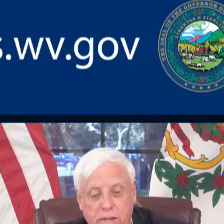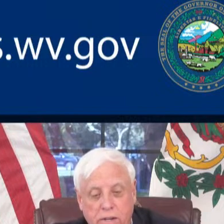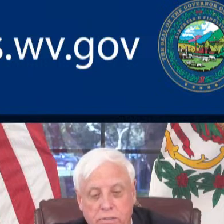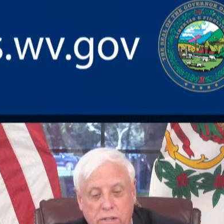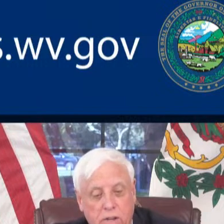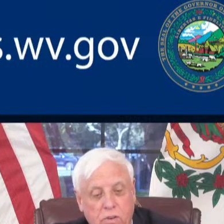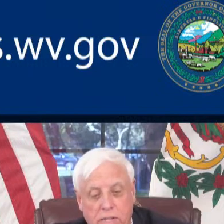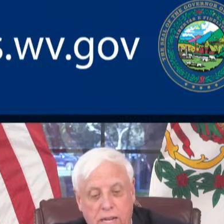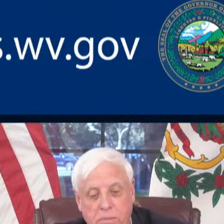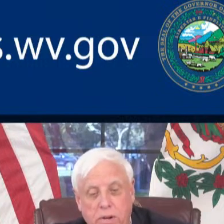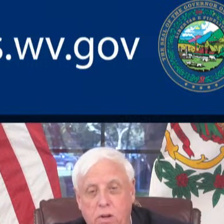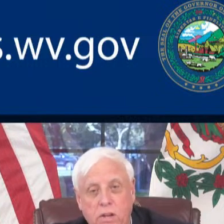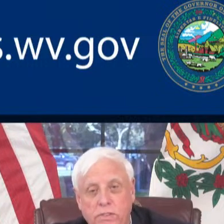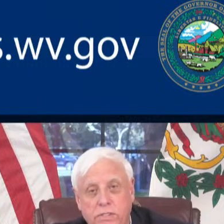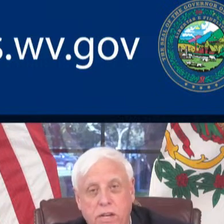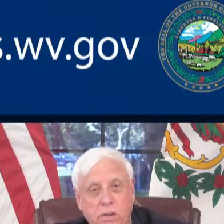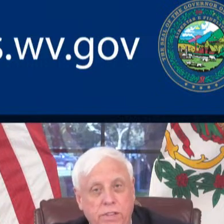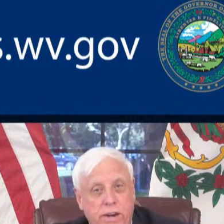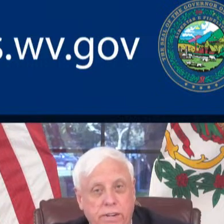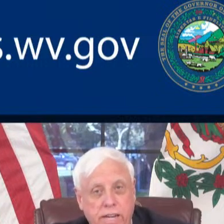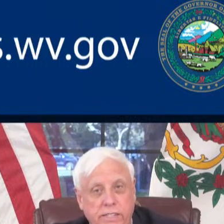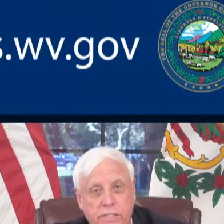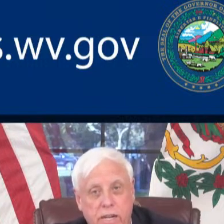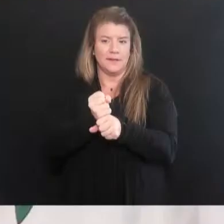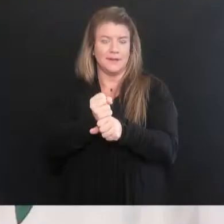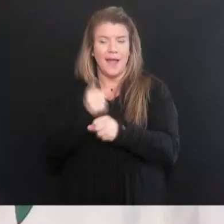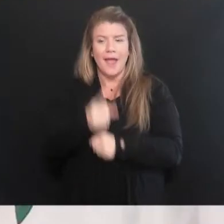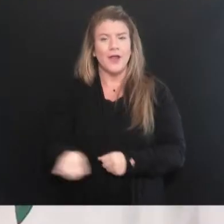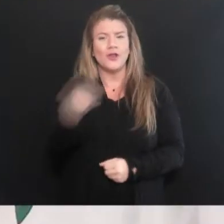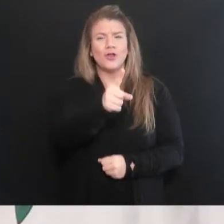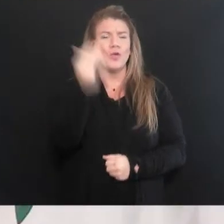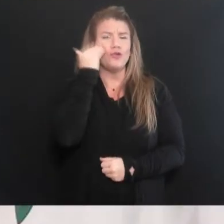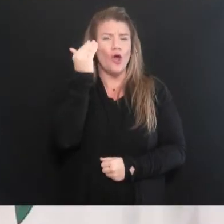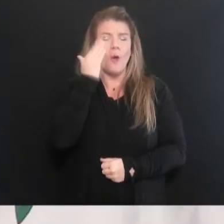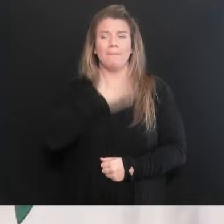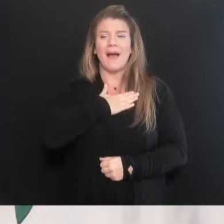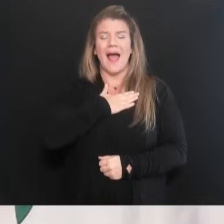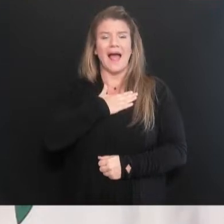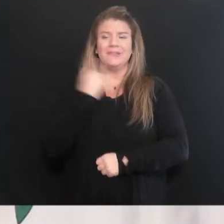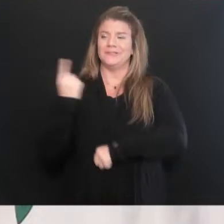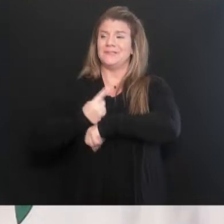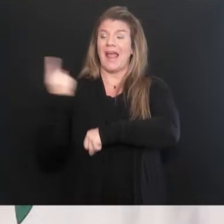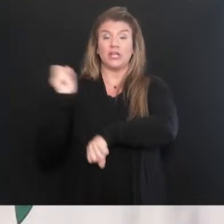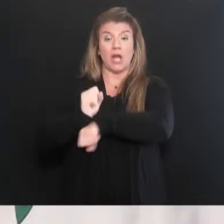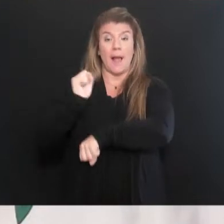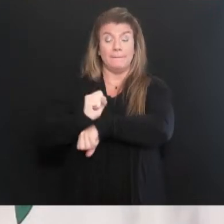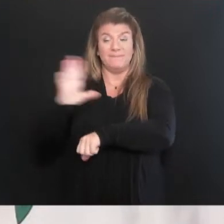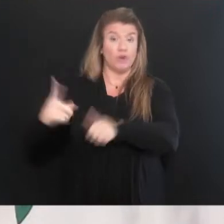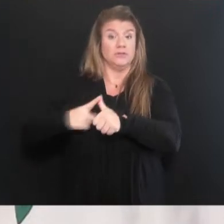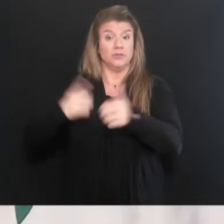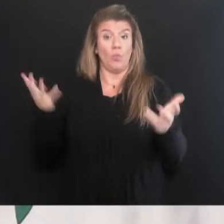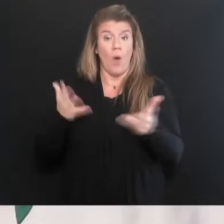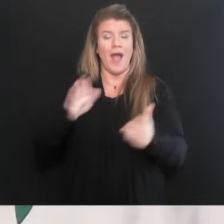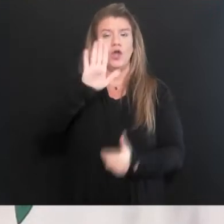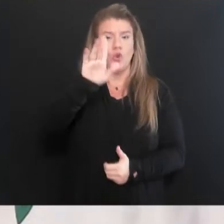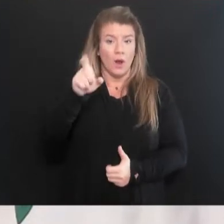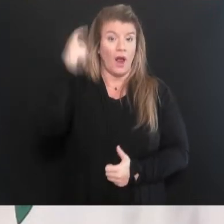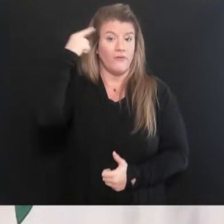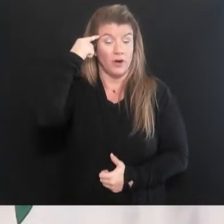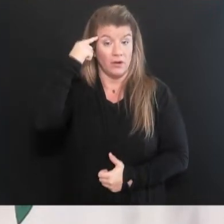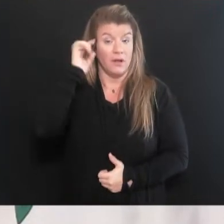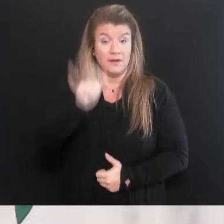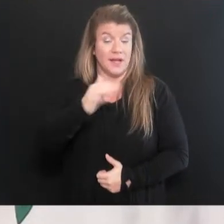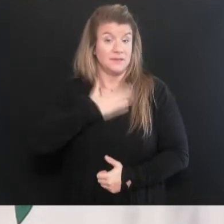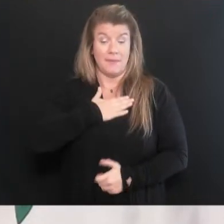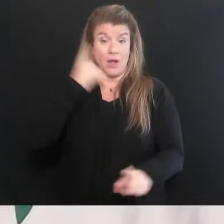been a coach a long time, and all of us know that our day jobs, and my job is first and foremost to be your governor, and I'm going to do that, and I'm not